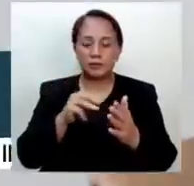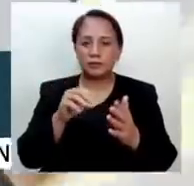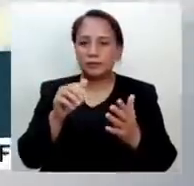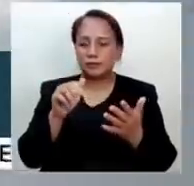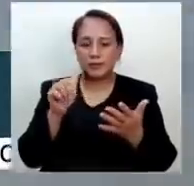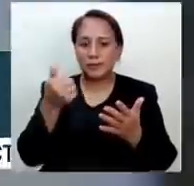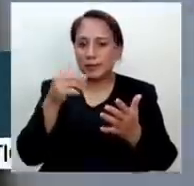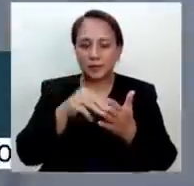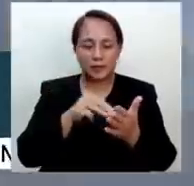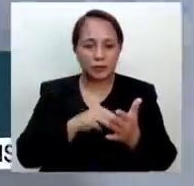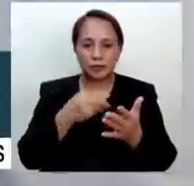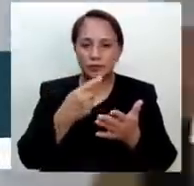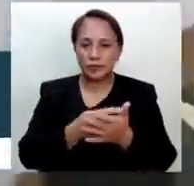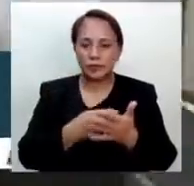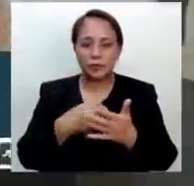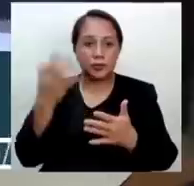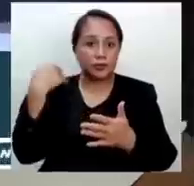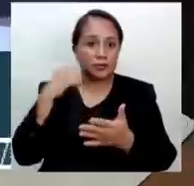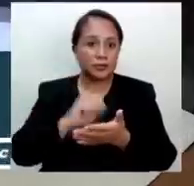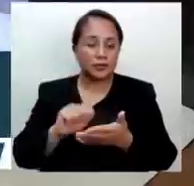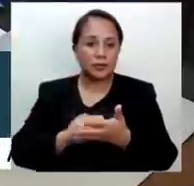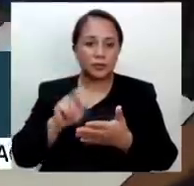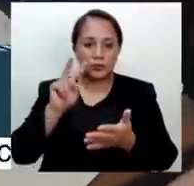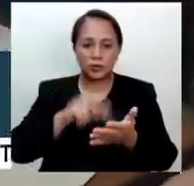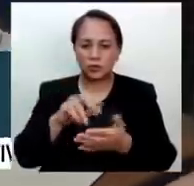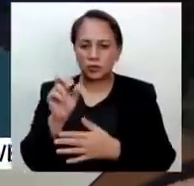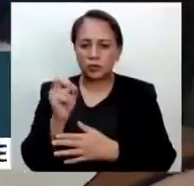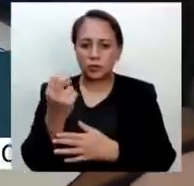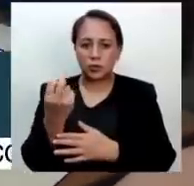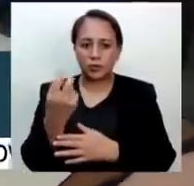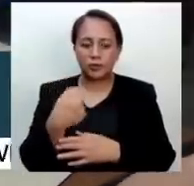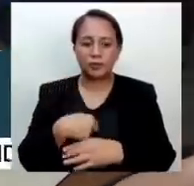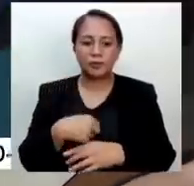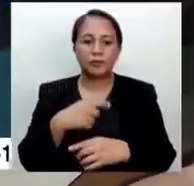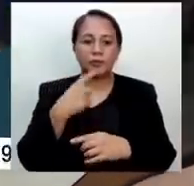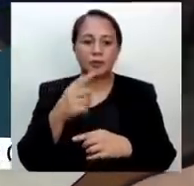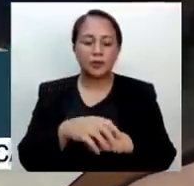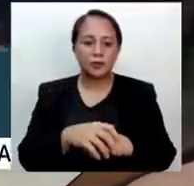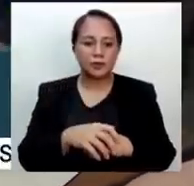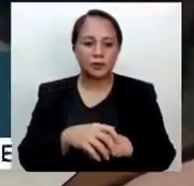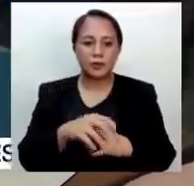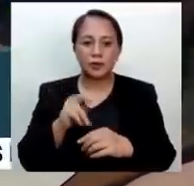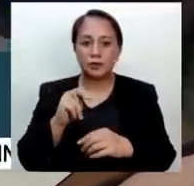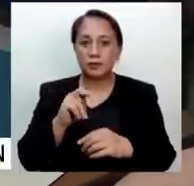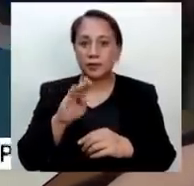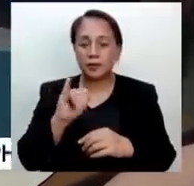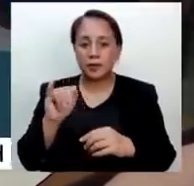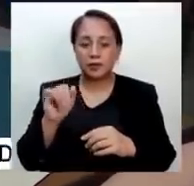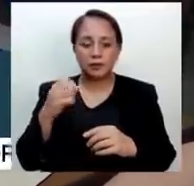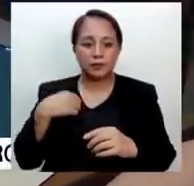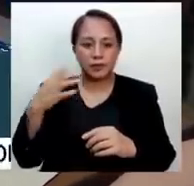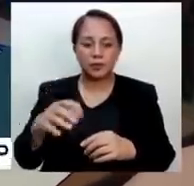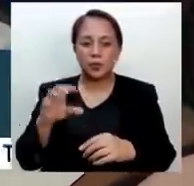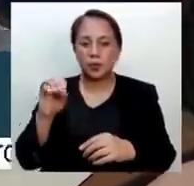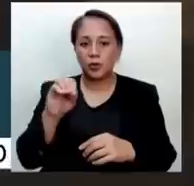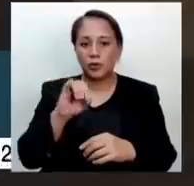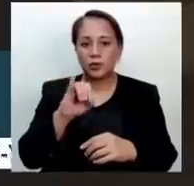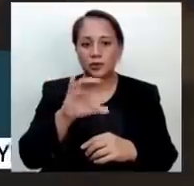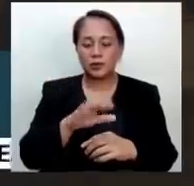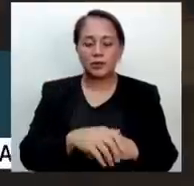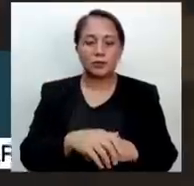Justice Secretary in 2012. Rafael Ragos, a former National Bureau of Investigation official and former OIC of the Bureau of